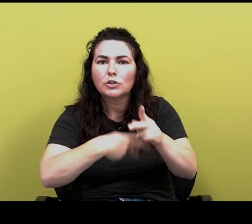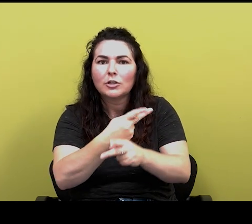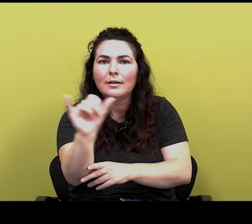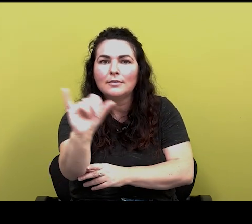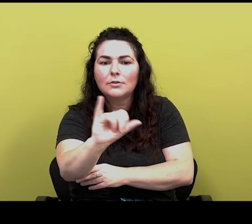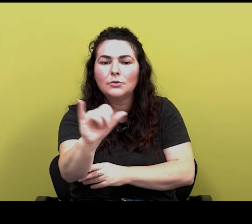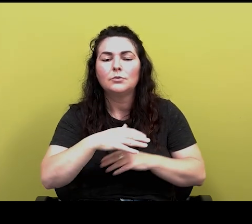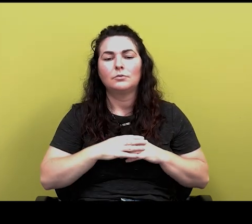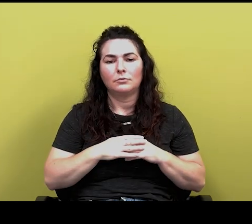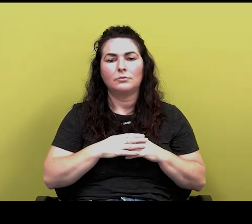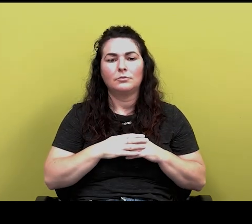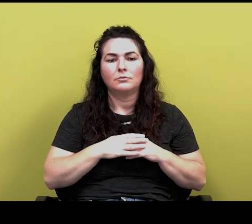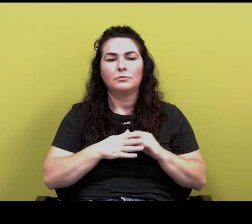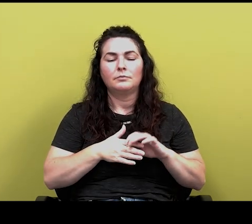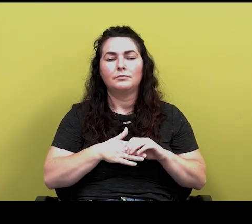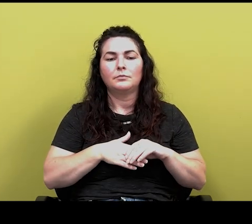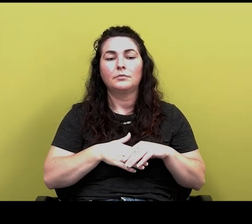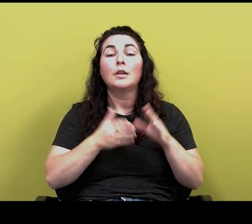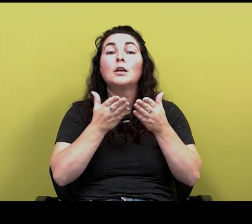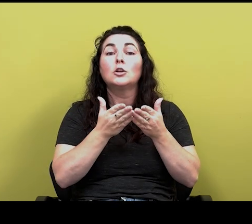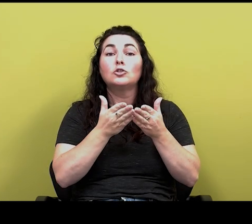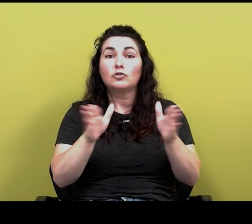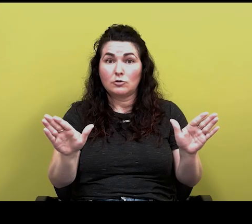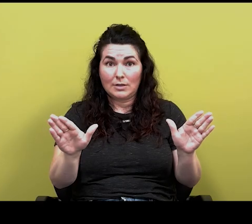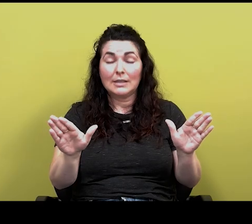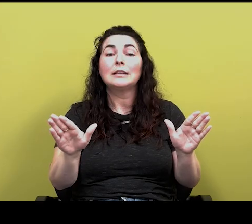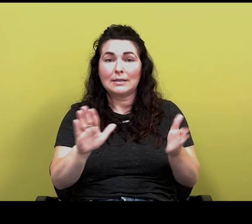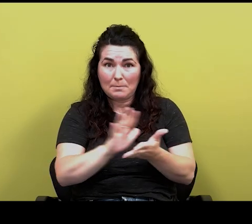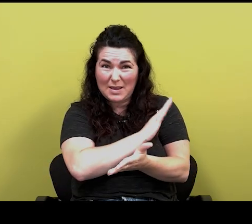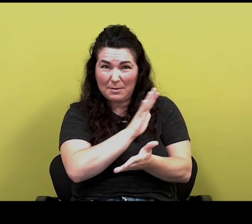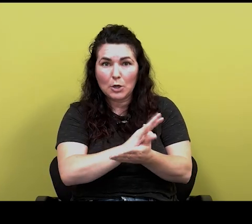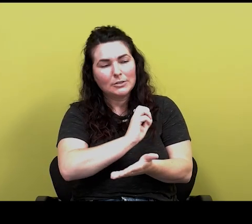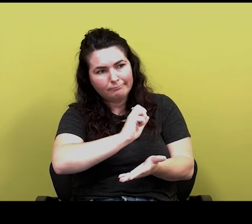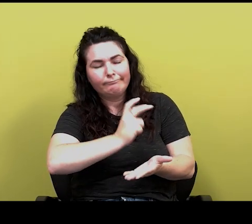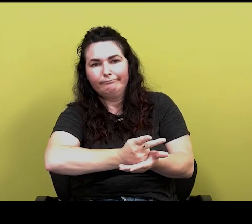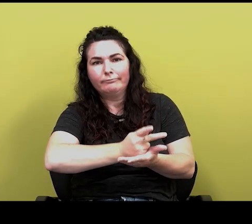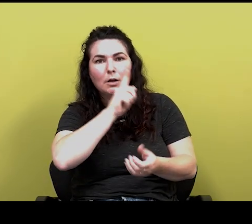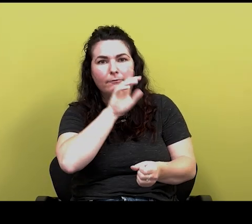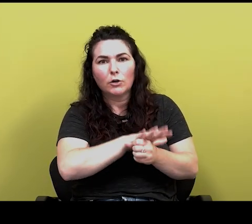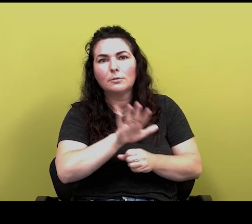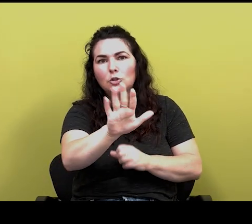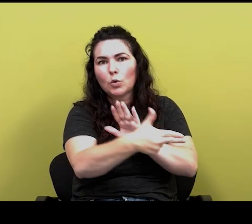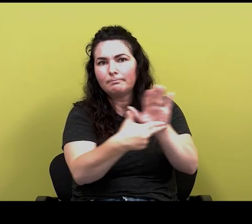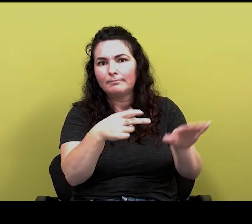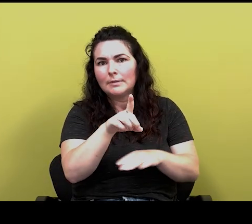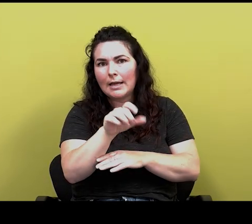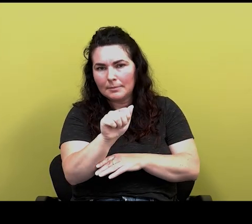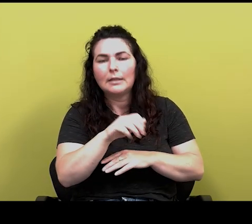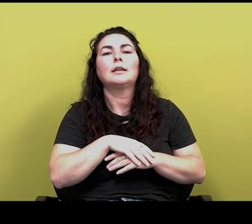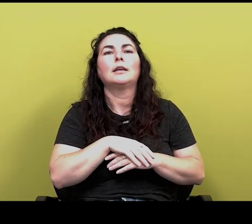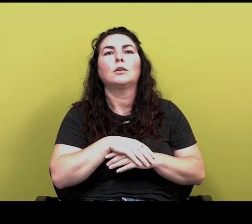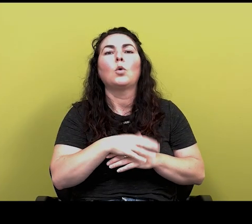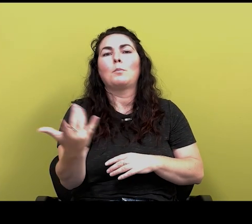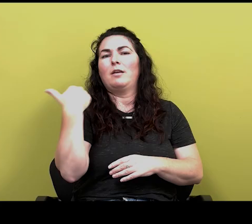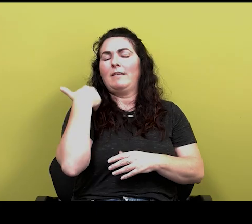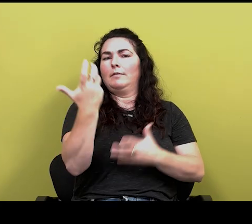contains documentation guidelines broadly. In general, documentation would provide confirmation of diagnosis and/or prior